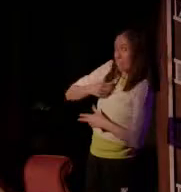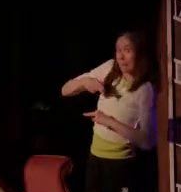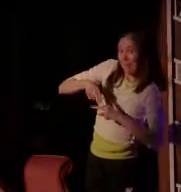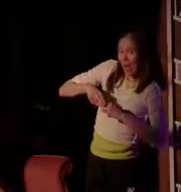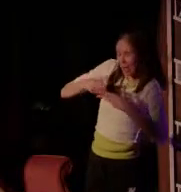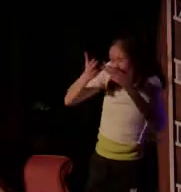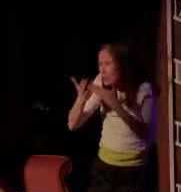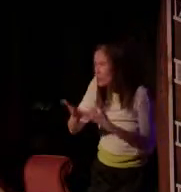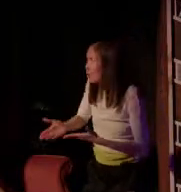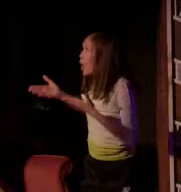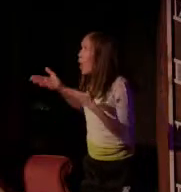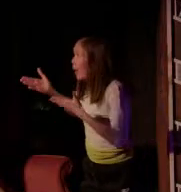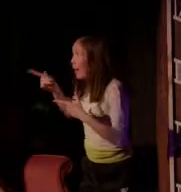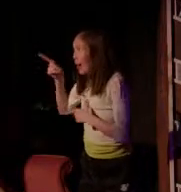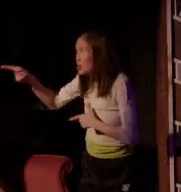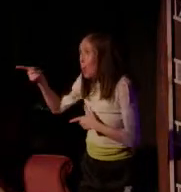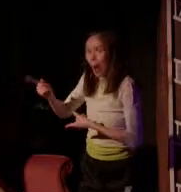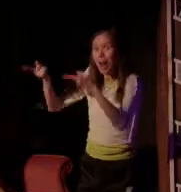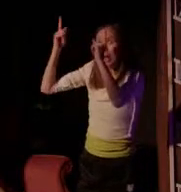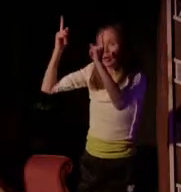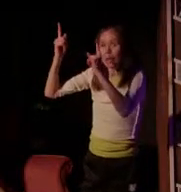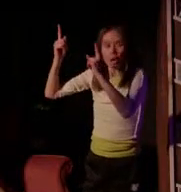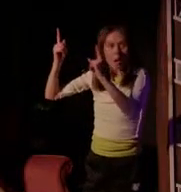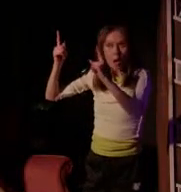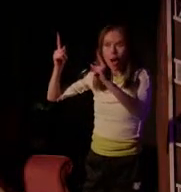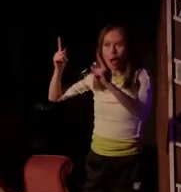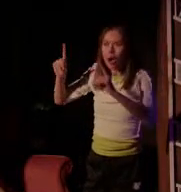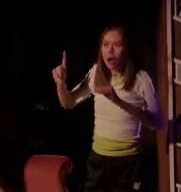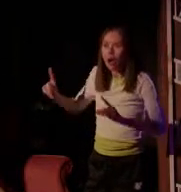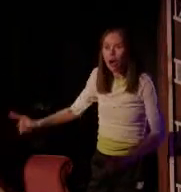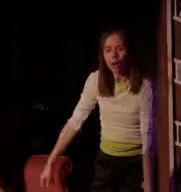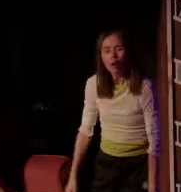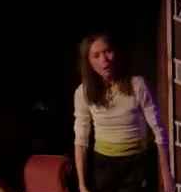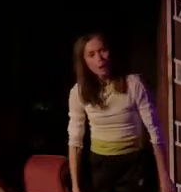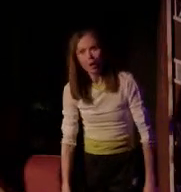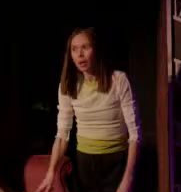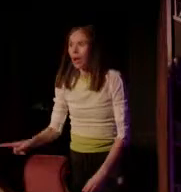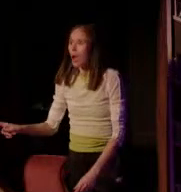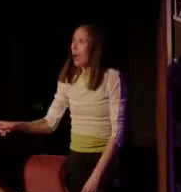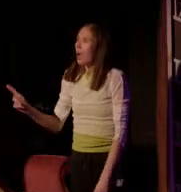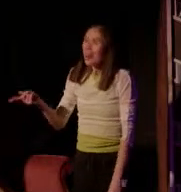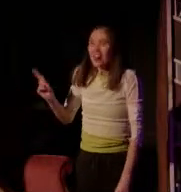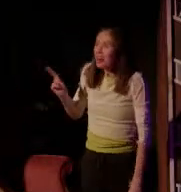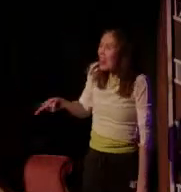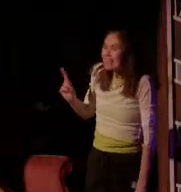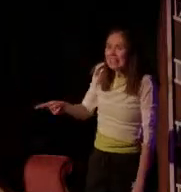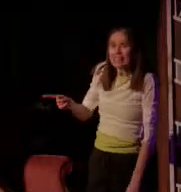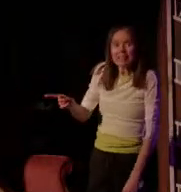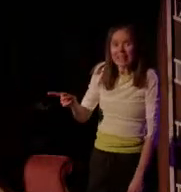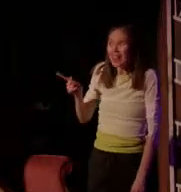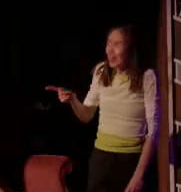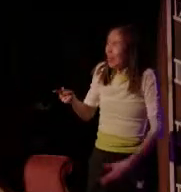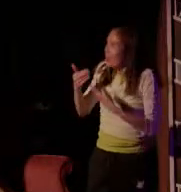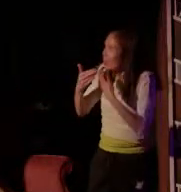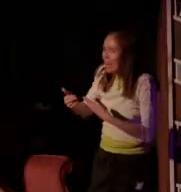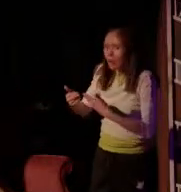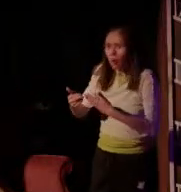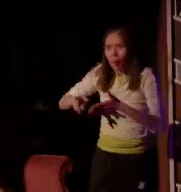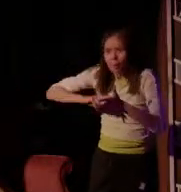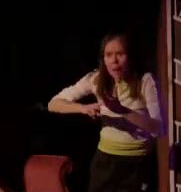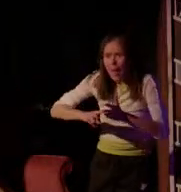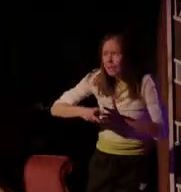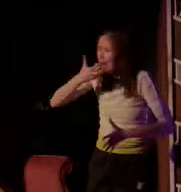heart. I am bound to you. There is some worth in this. Yeah, I